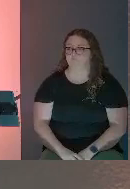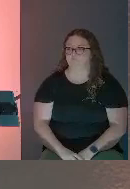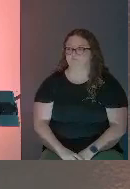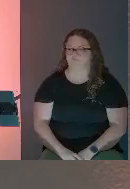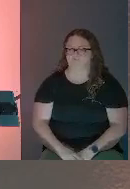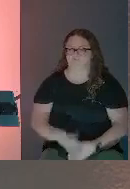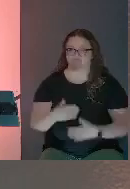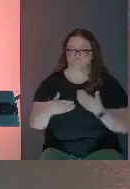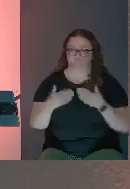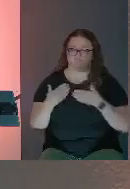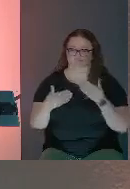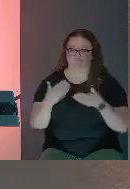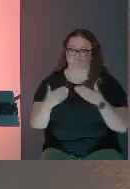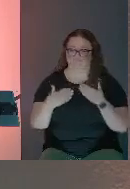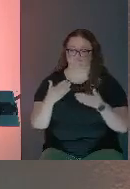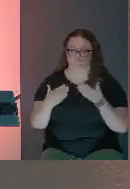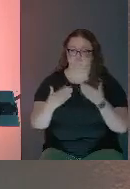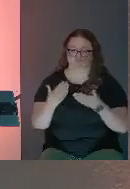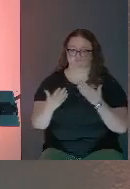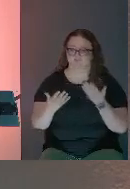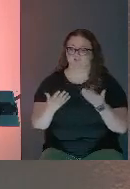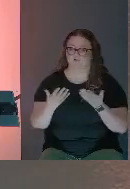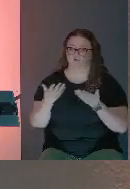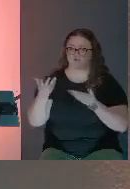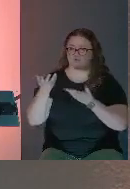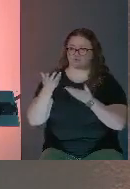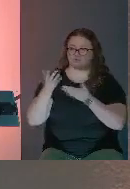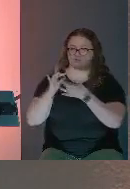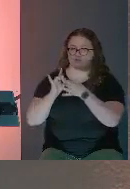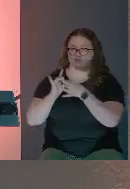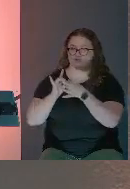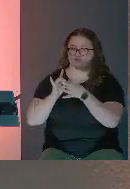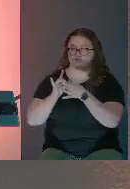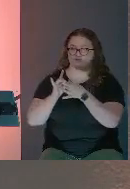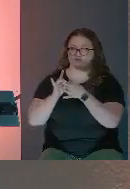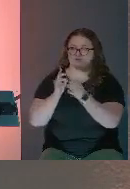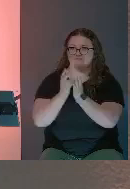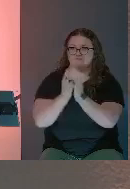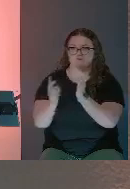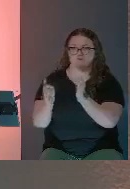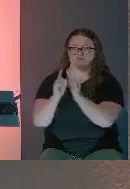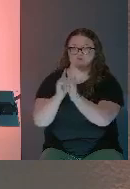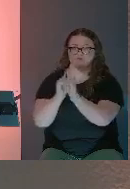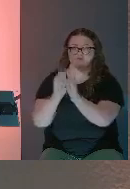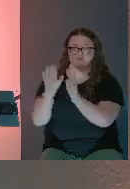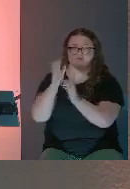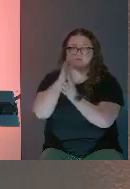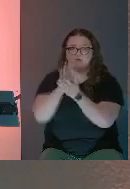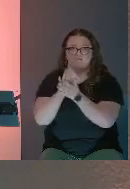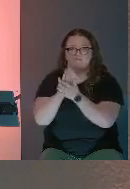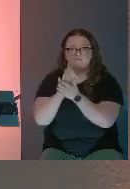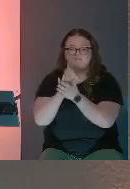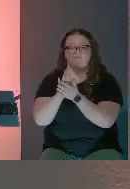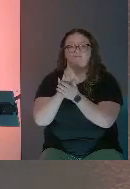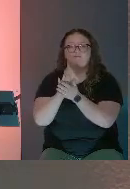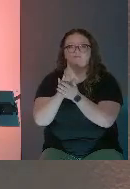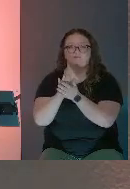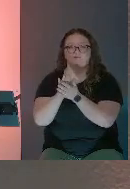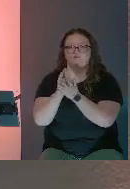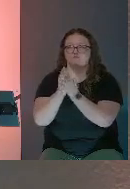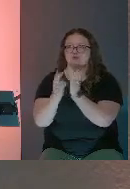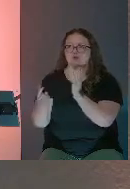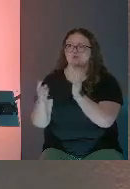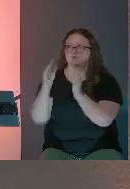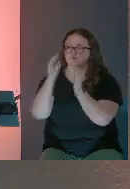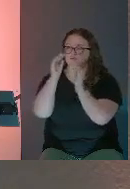process, at some point in the relationship, he failed to disciple his wife. He failed to teach her all that